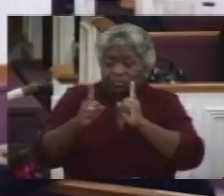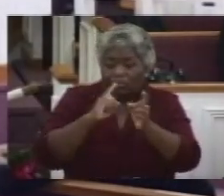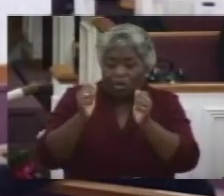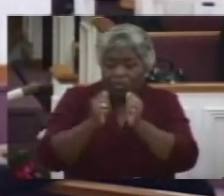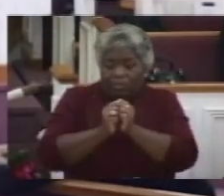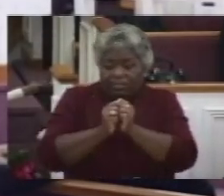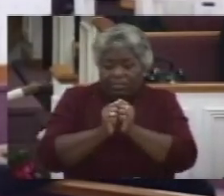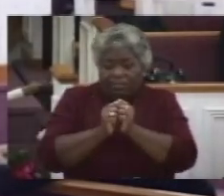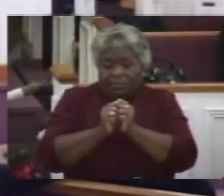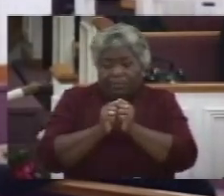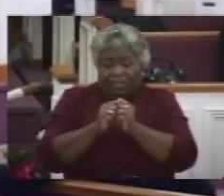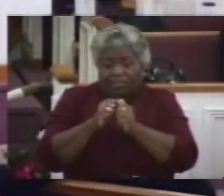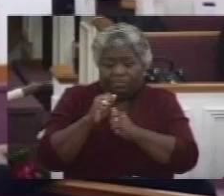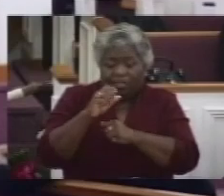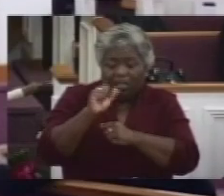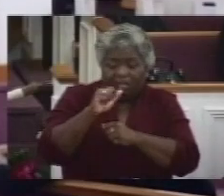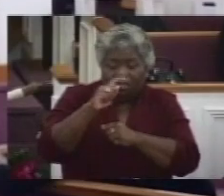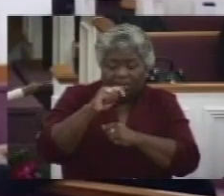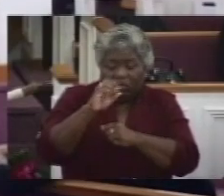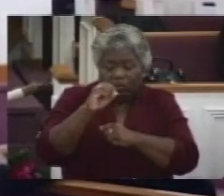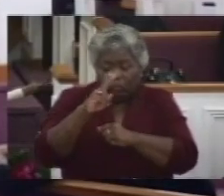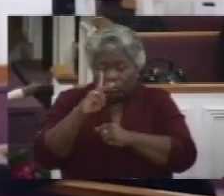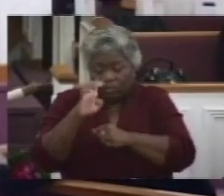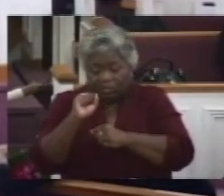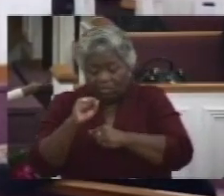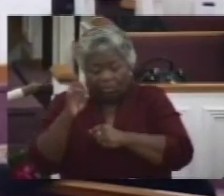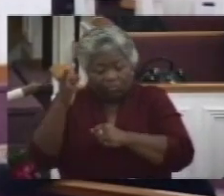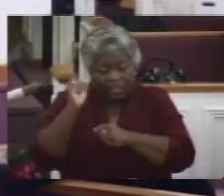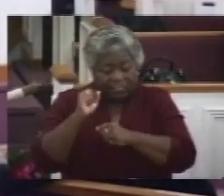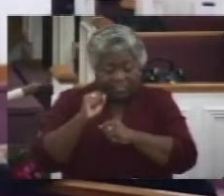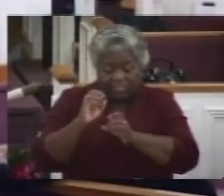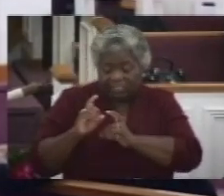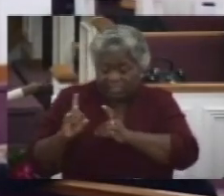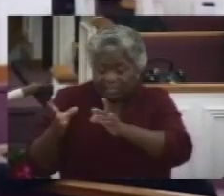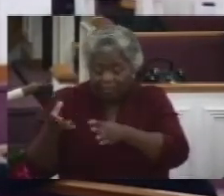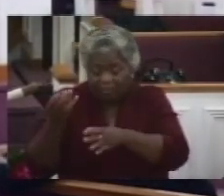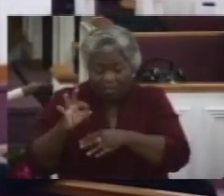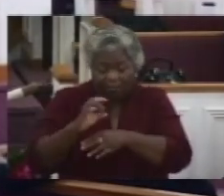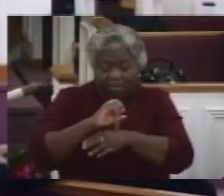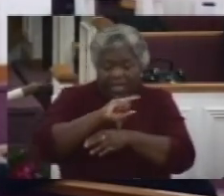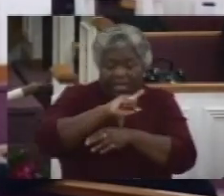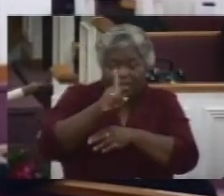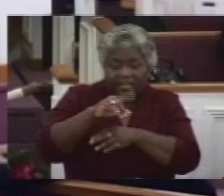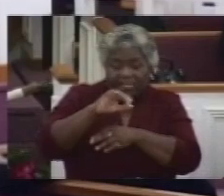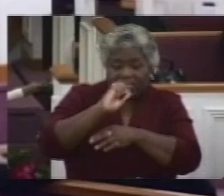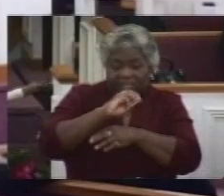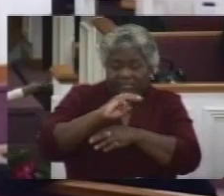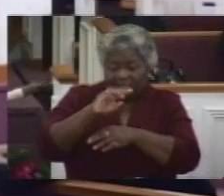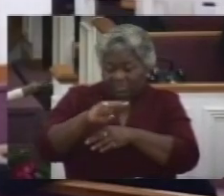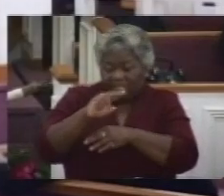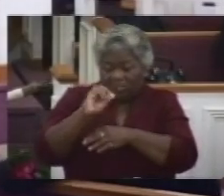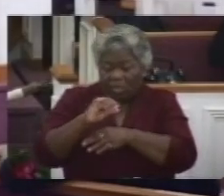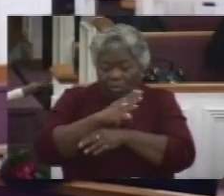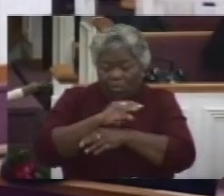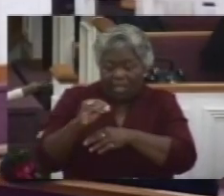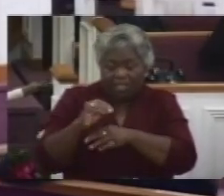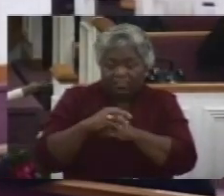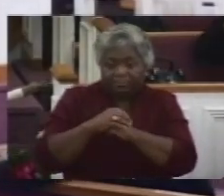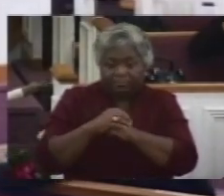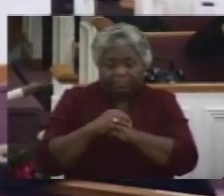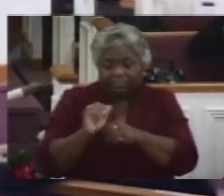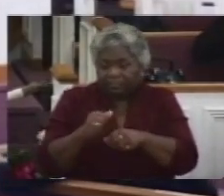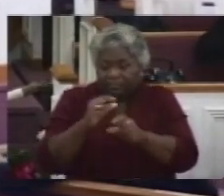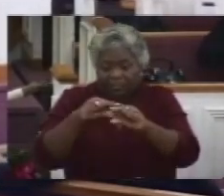the Stoics. The Stoics were the disciples of Zeno and